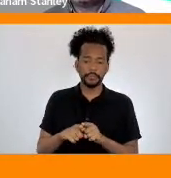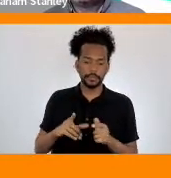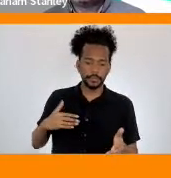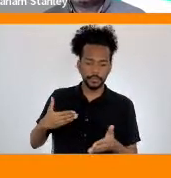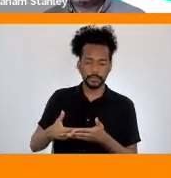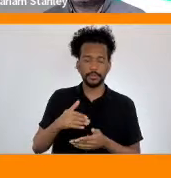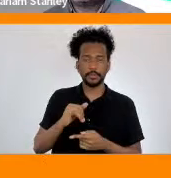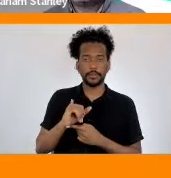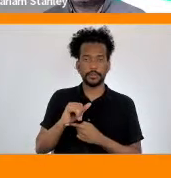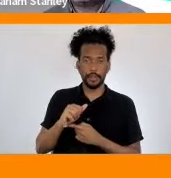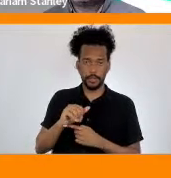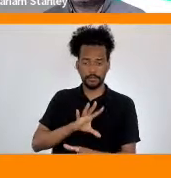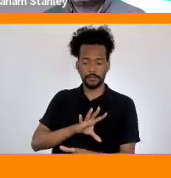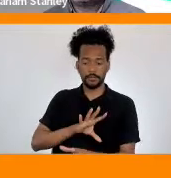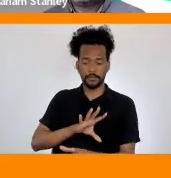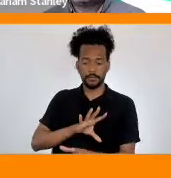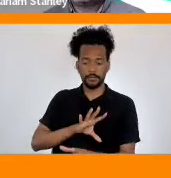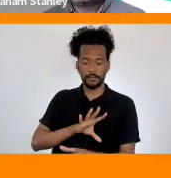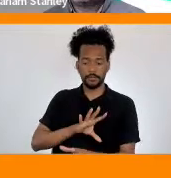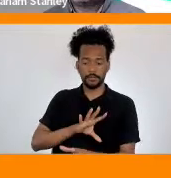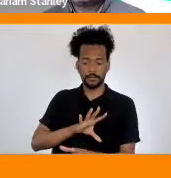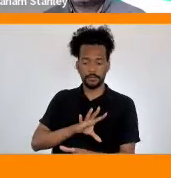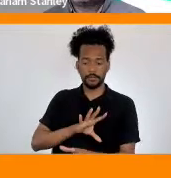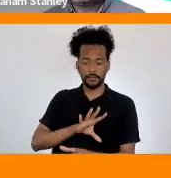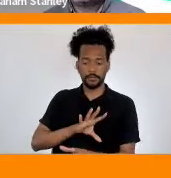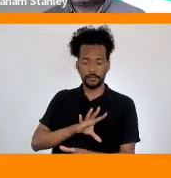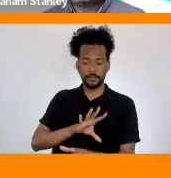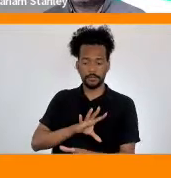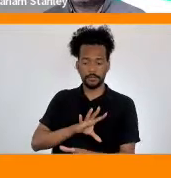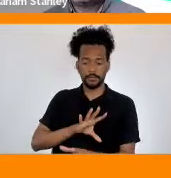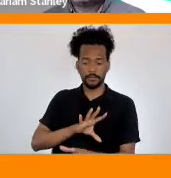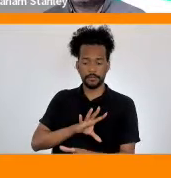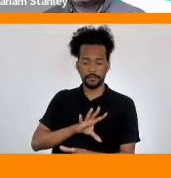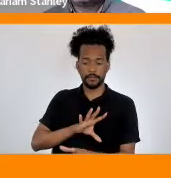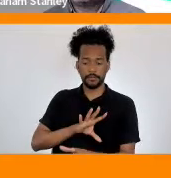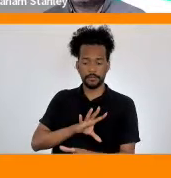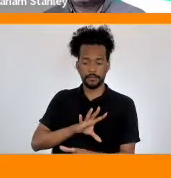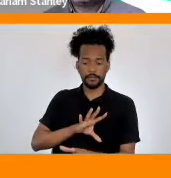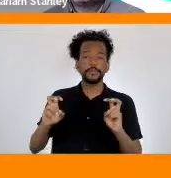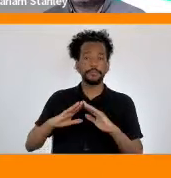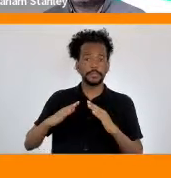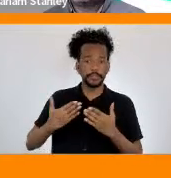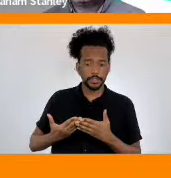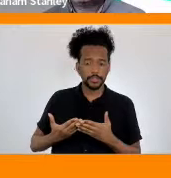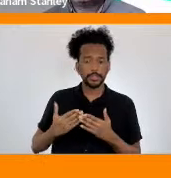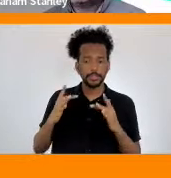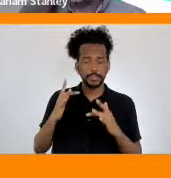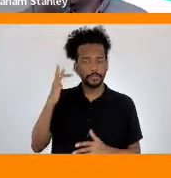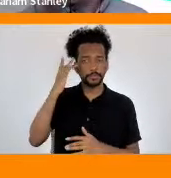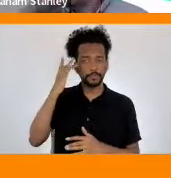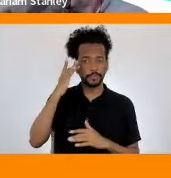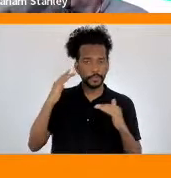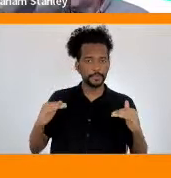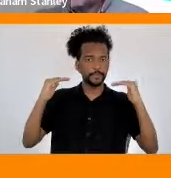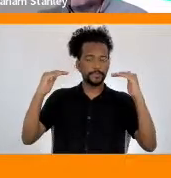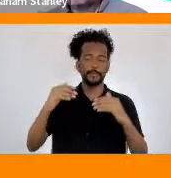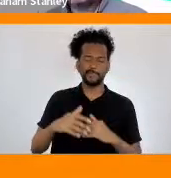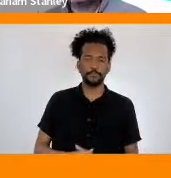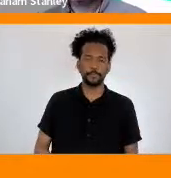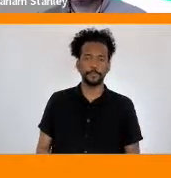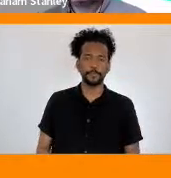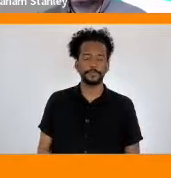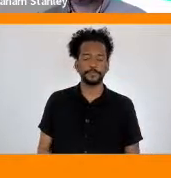learner levels, whether school level, higher education, or adult learners. And one of the key questions we asked is, how